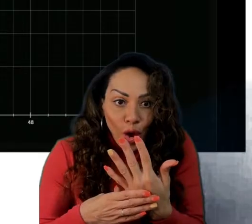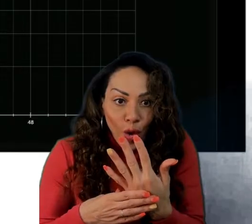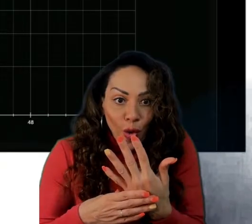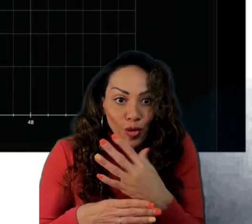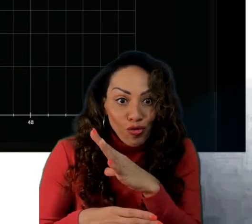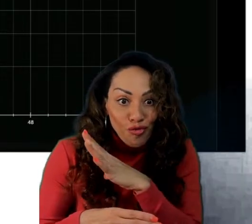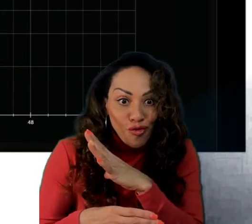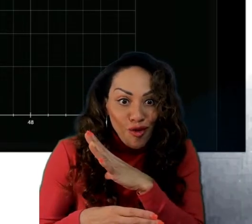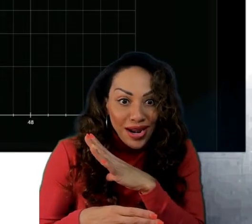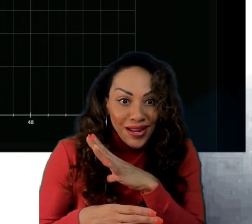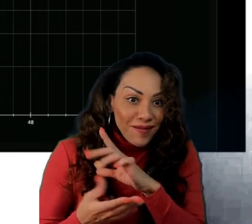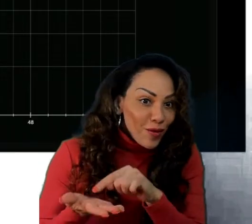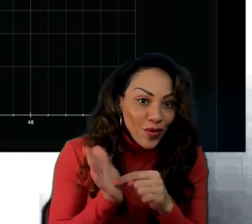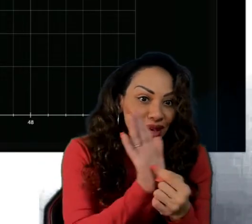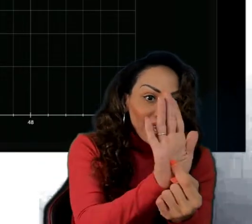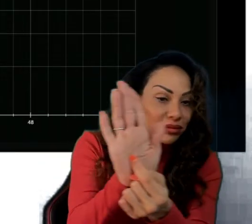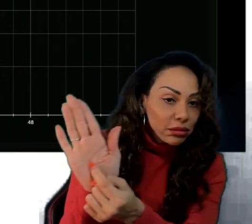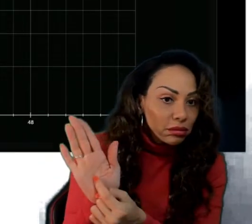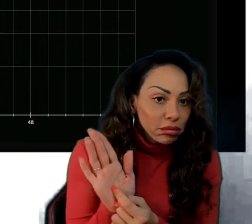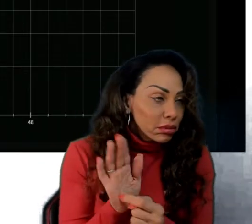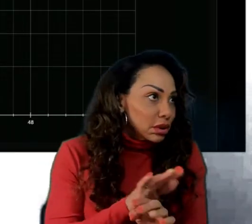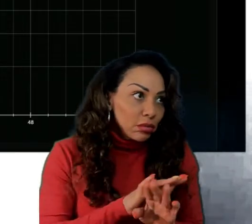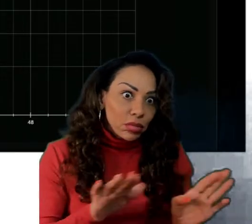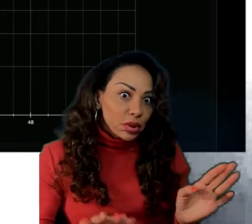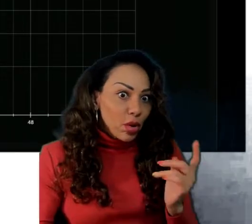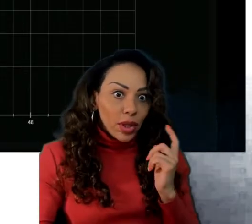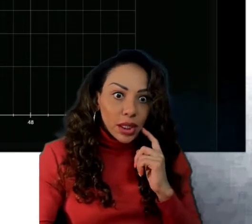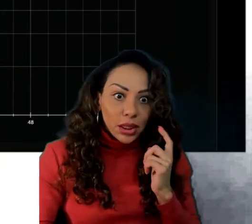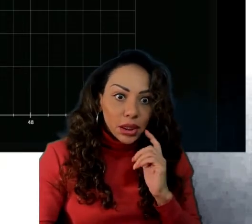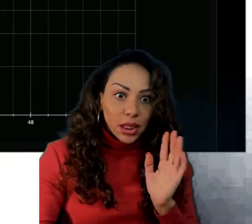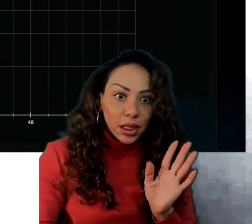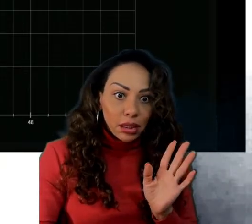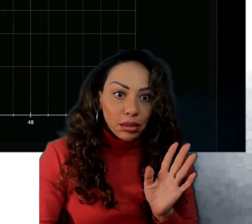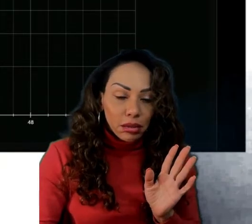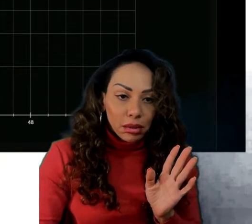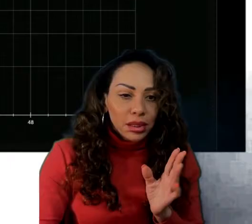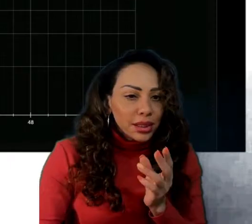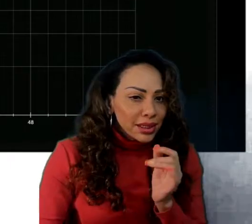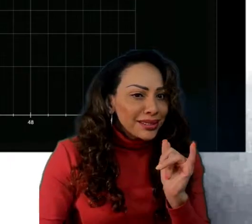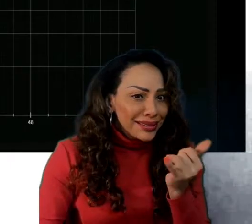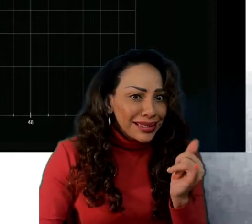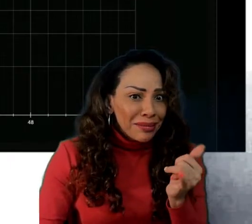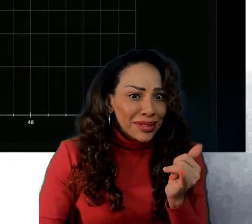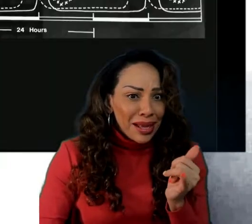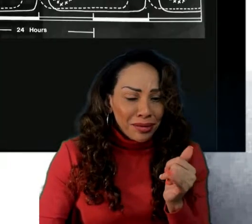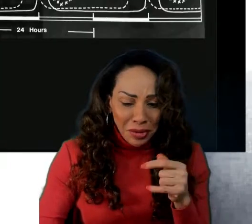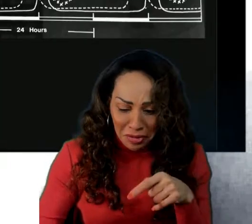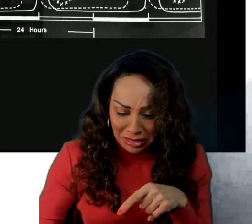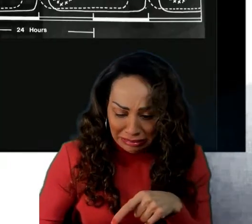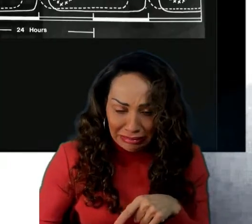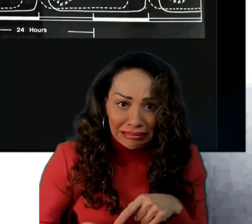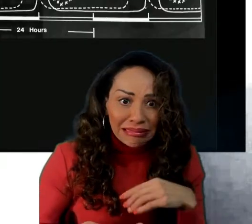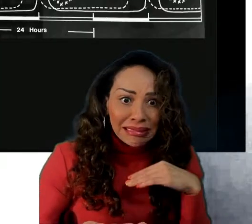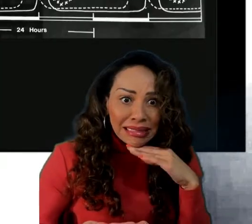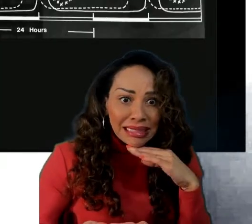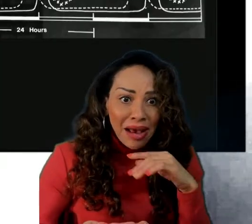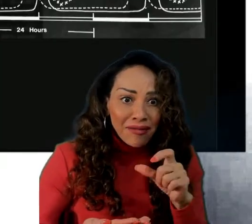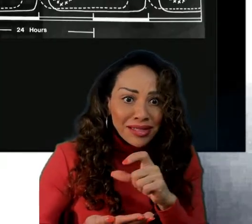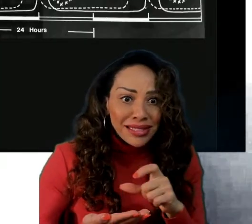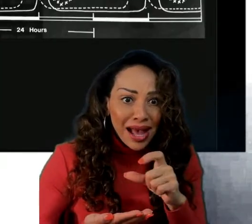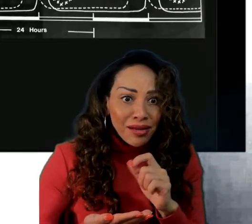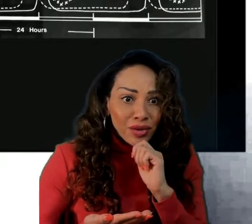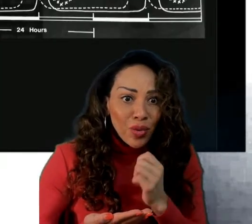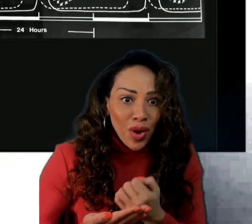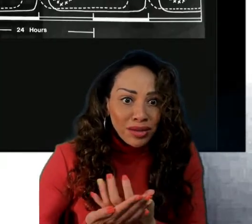And that was not straightforward, and we had a few kind of moments where we were unsure if we would get there. And then when we're